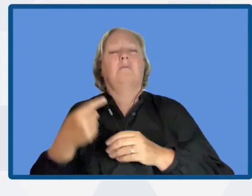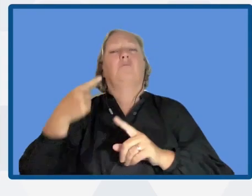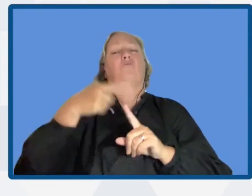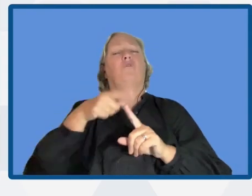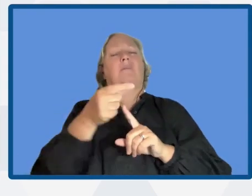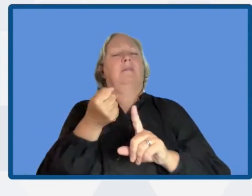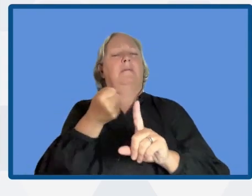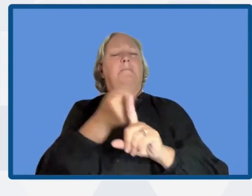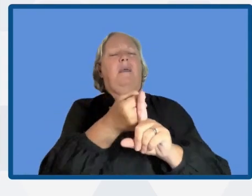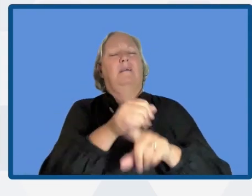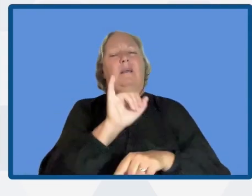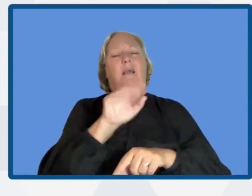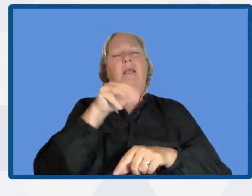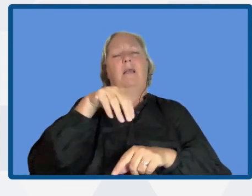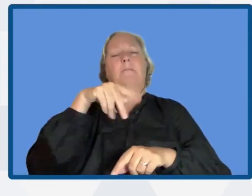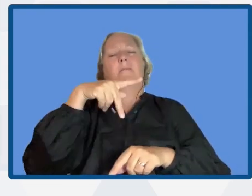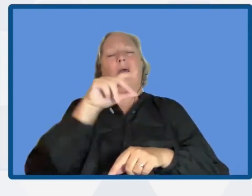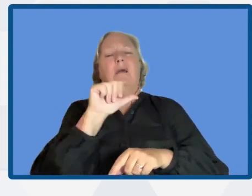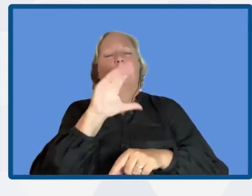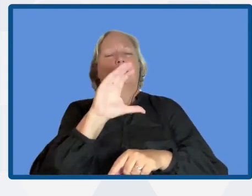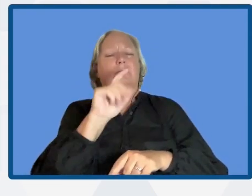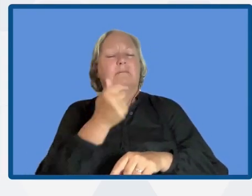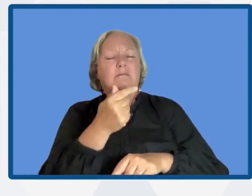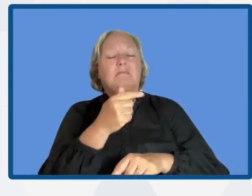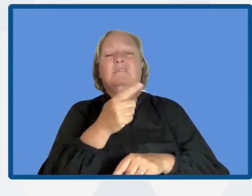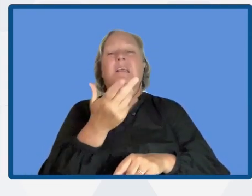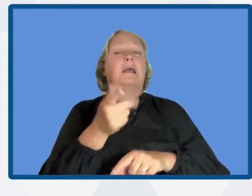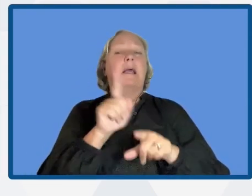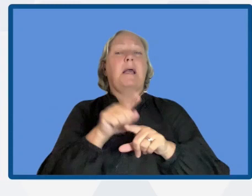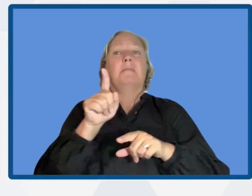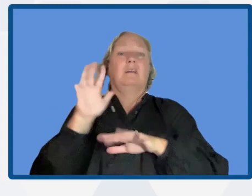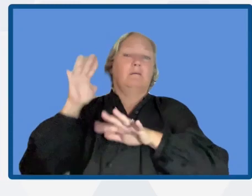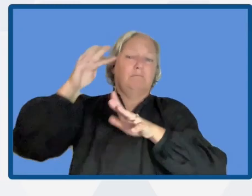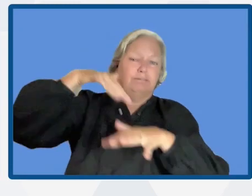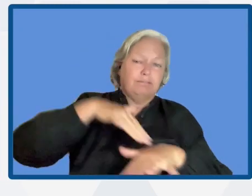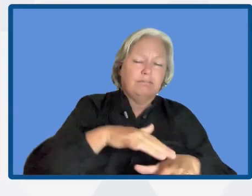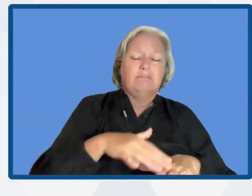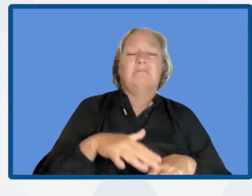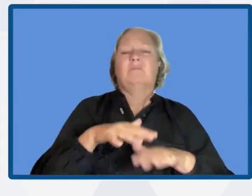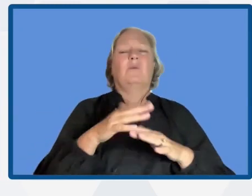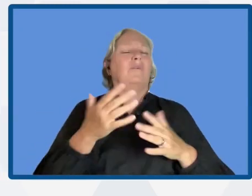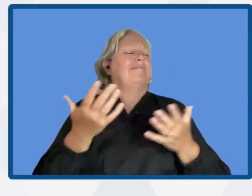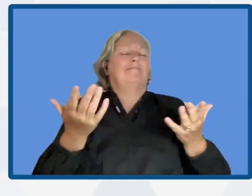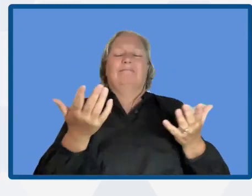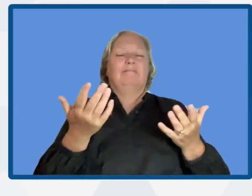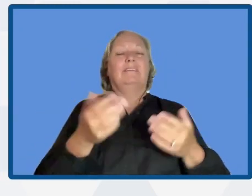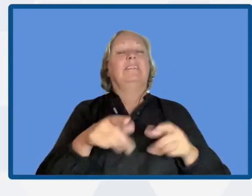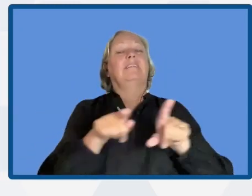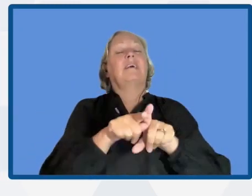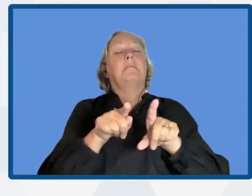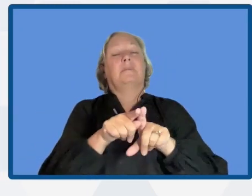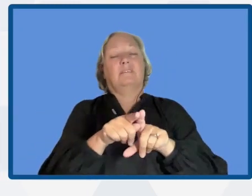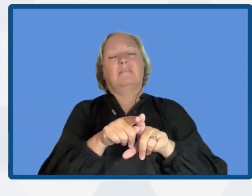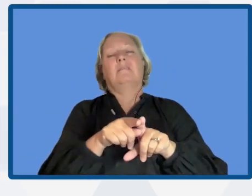about landslide or floods, etc. For example, the purchase of water